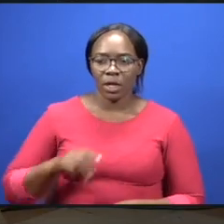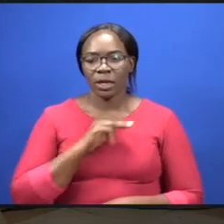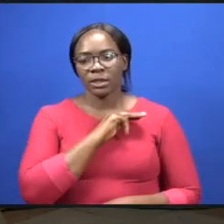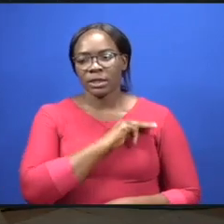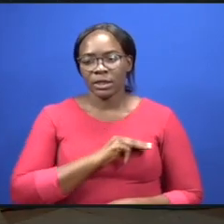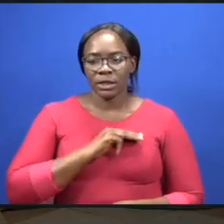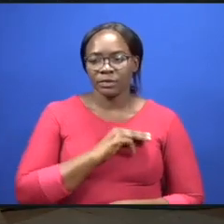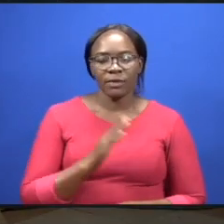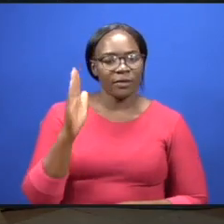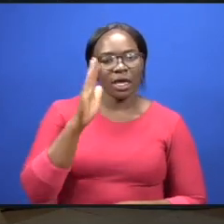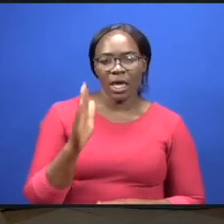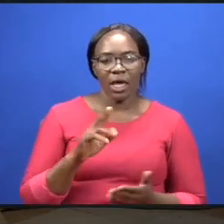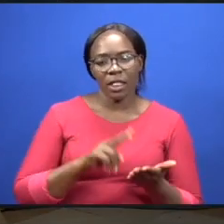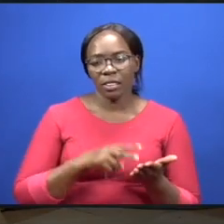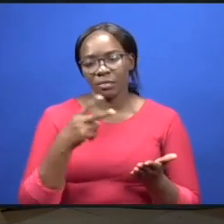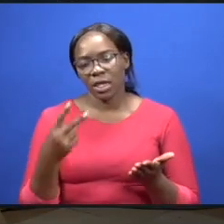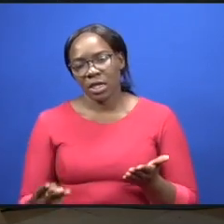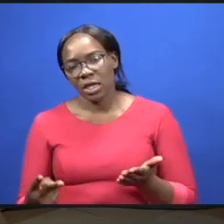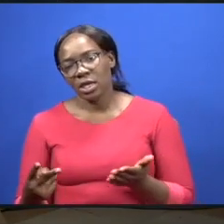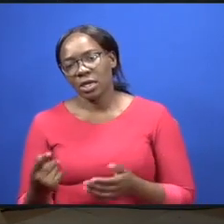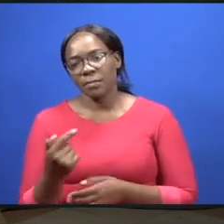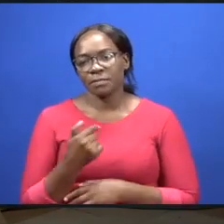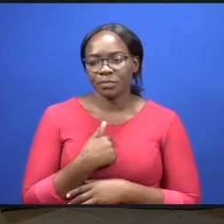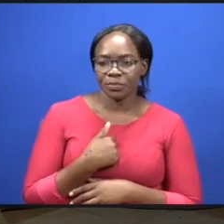For your mercy never fails me.